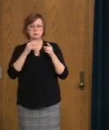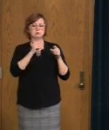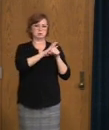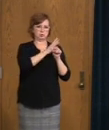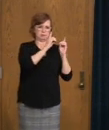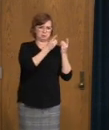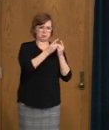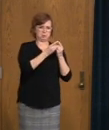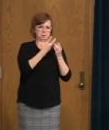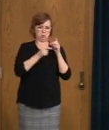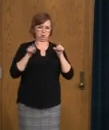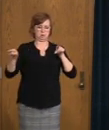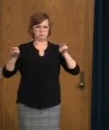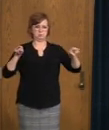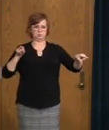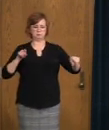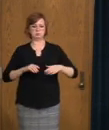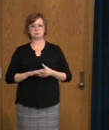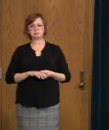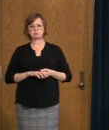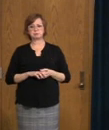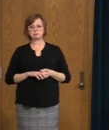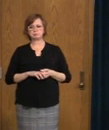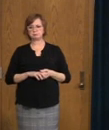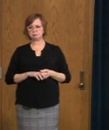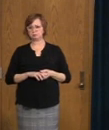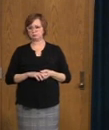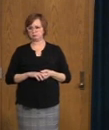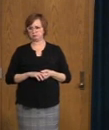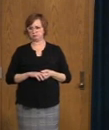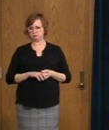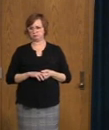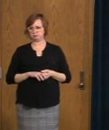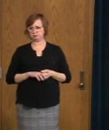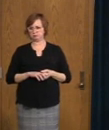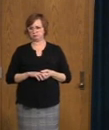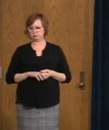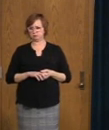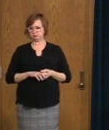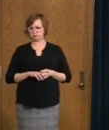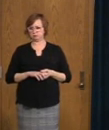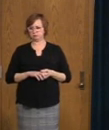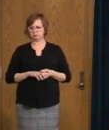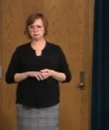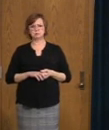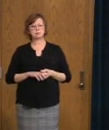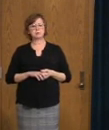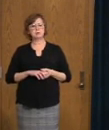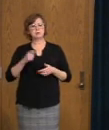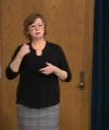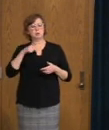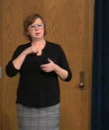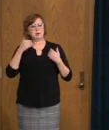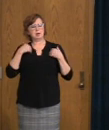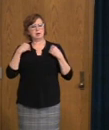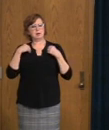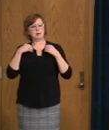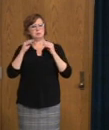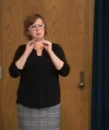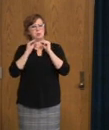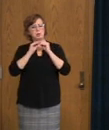Other considerations that are having an impact in terms of service delivery include the introduction of additional safety precautions, which